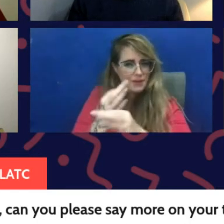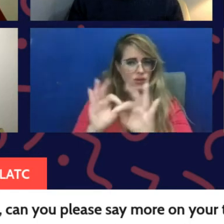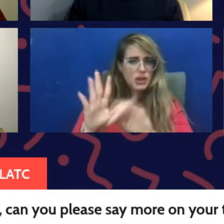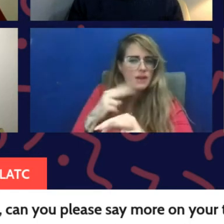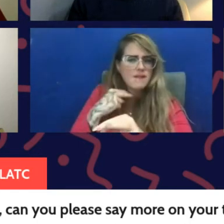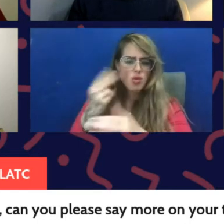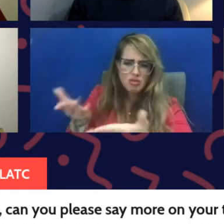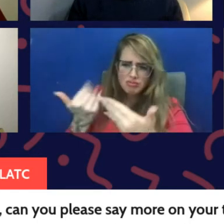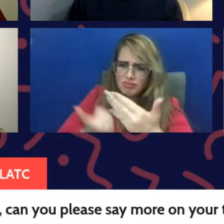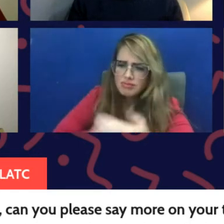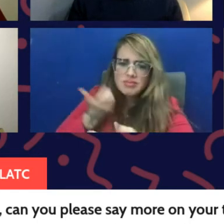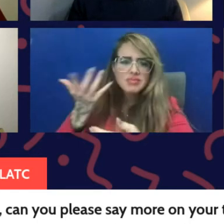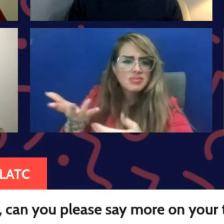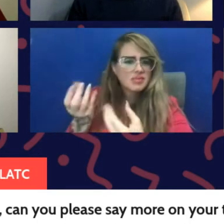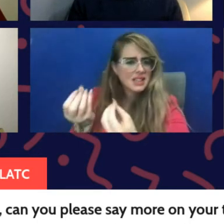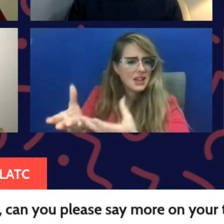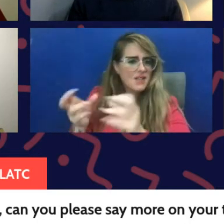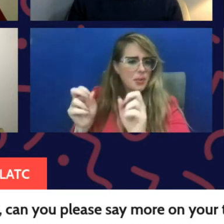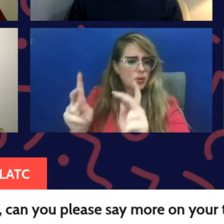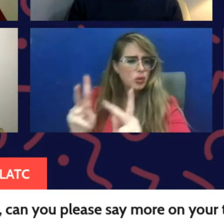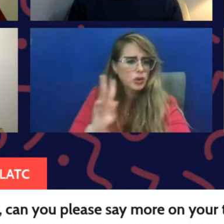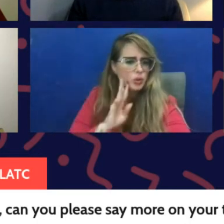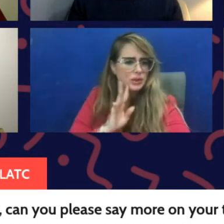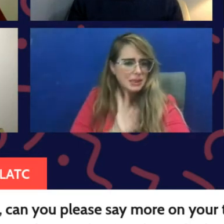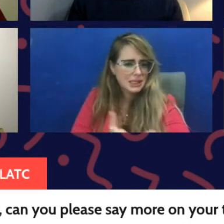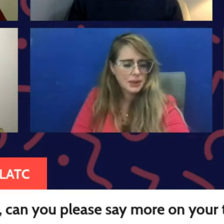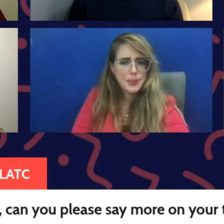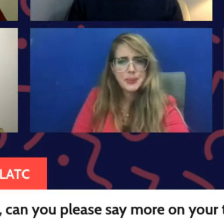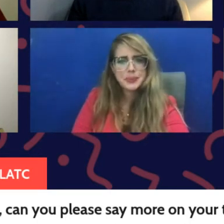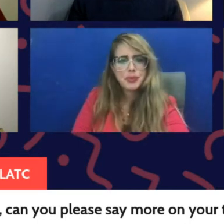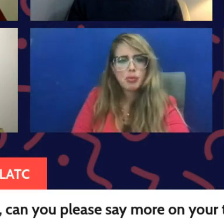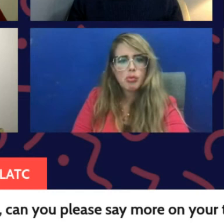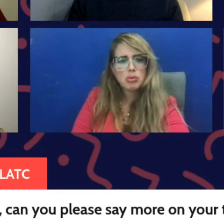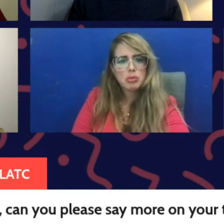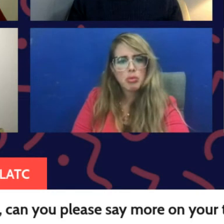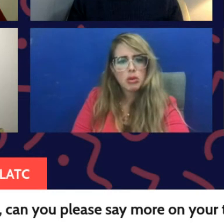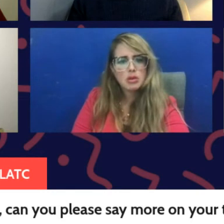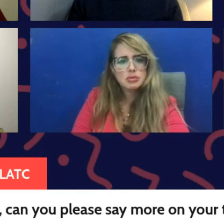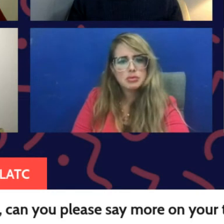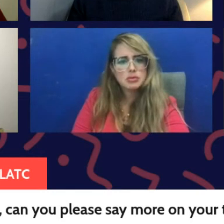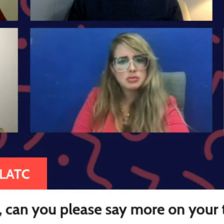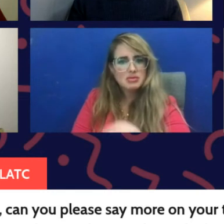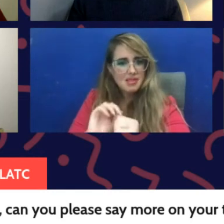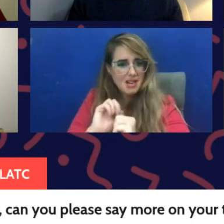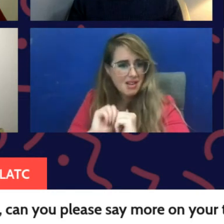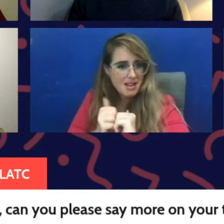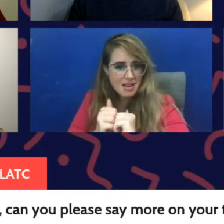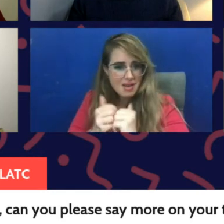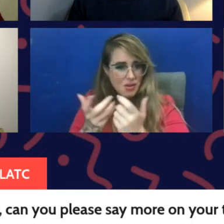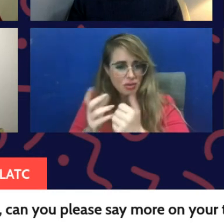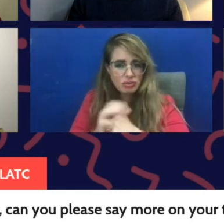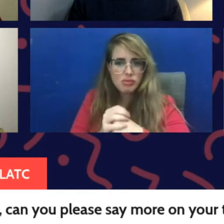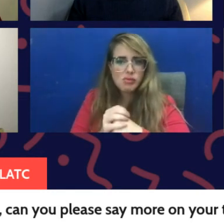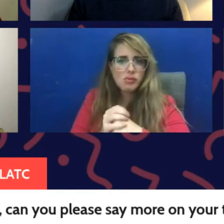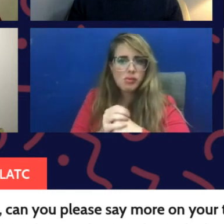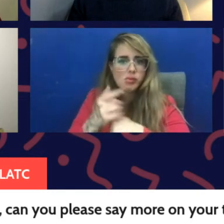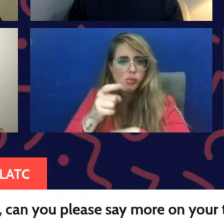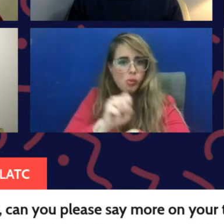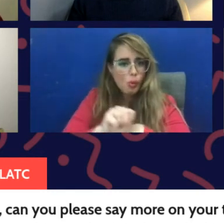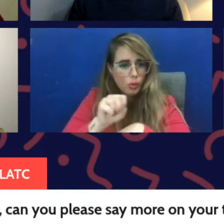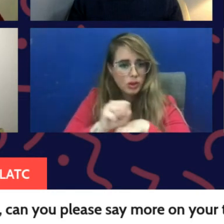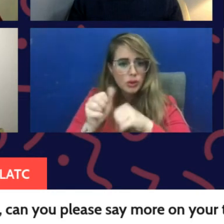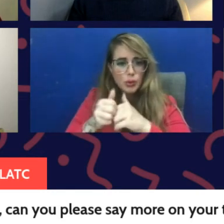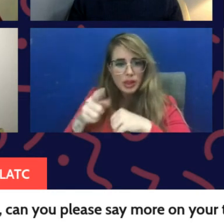and giving them the opportunity to speak. I mean, how do you do it? You work with them,